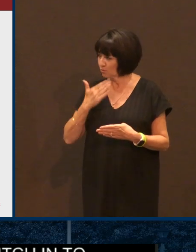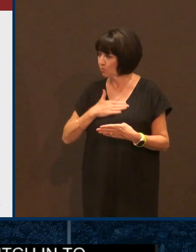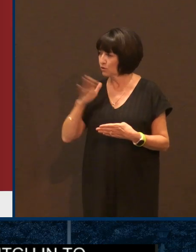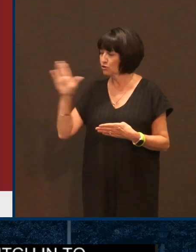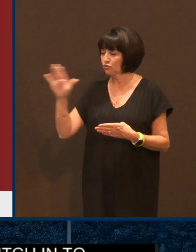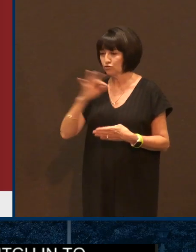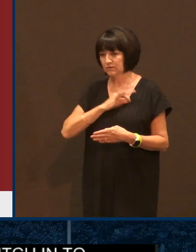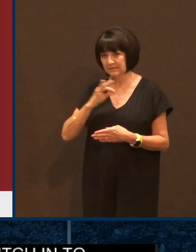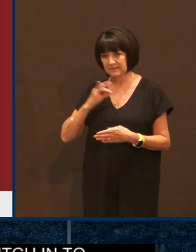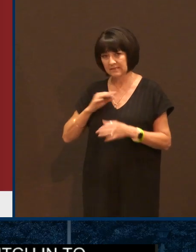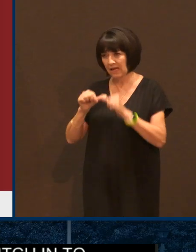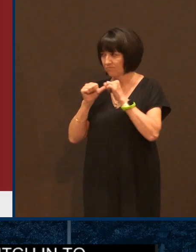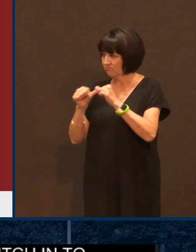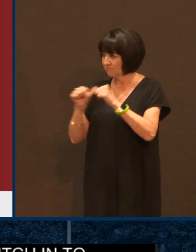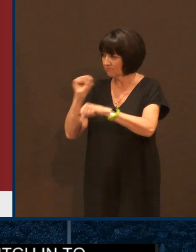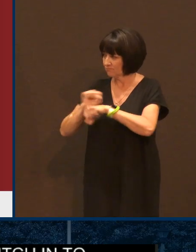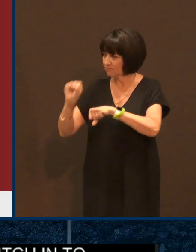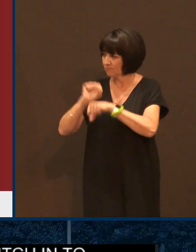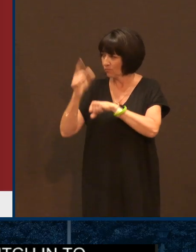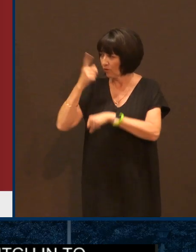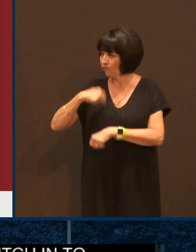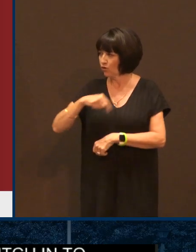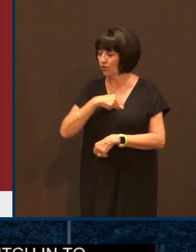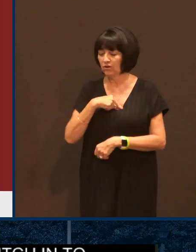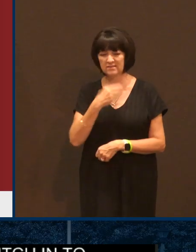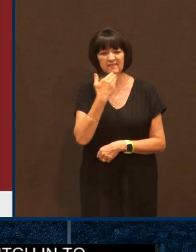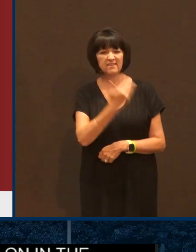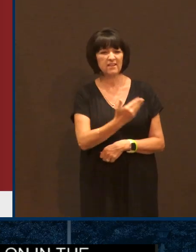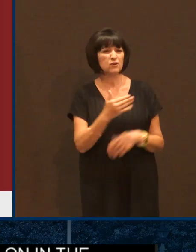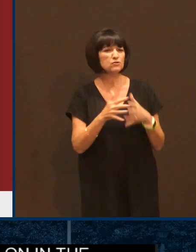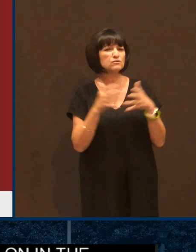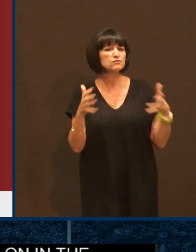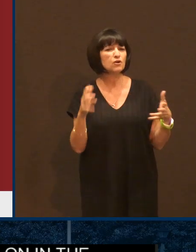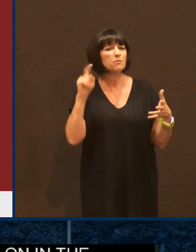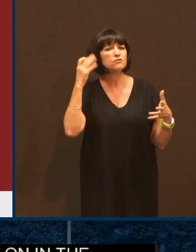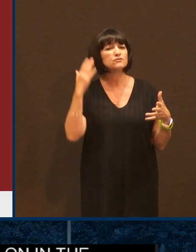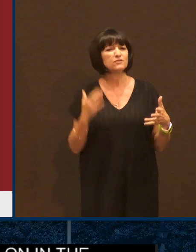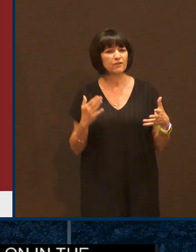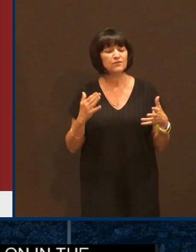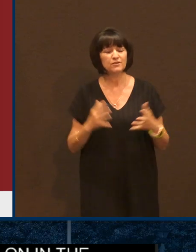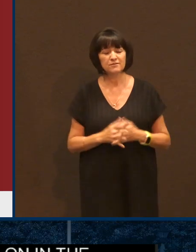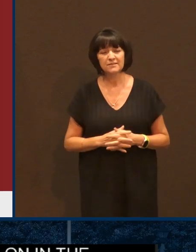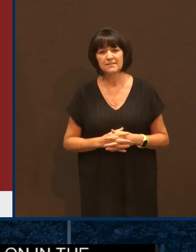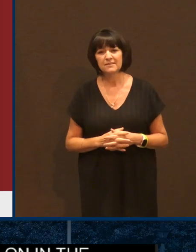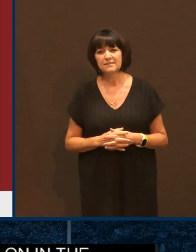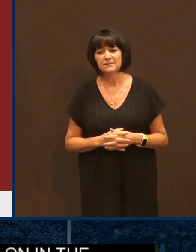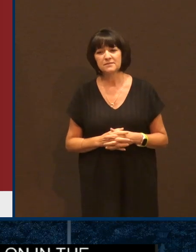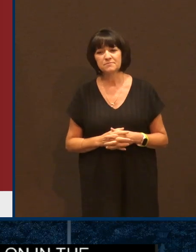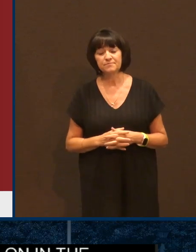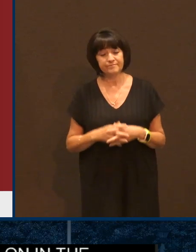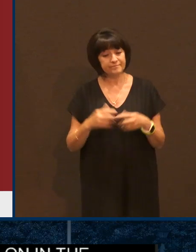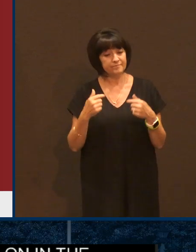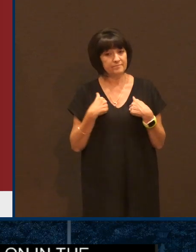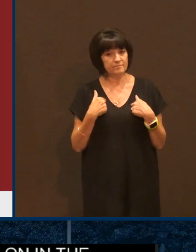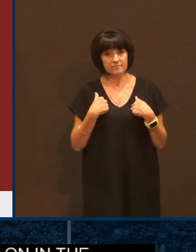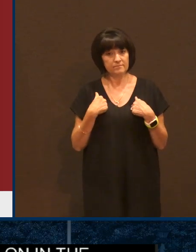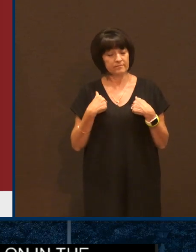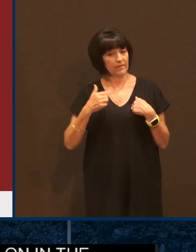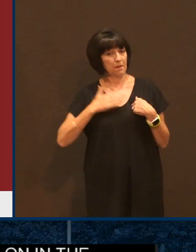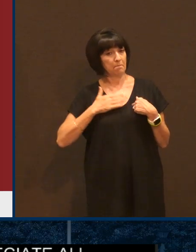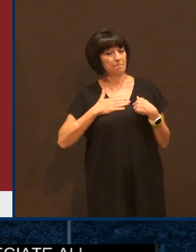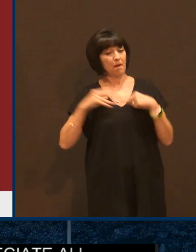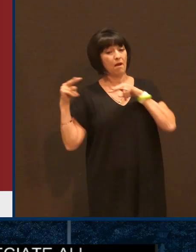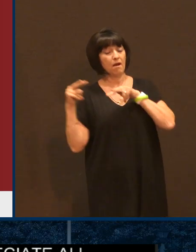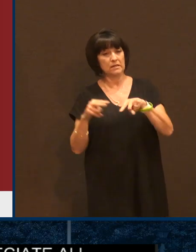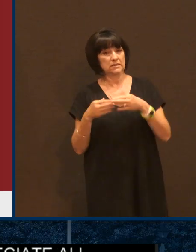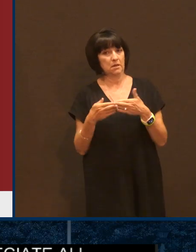staff continues to do for us. Great, thank you so much, Governor. And from a public health perspective, we